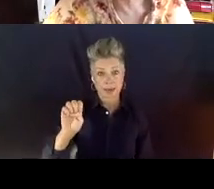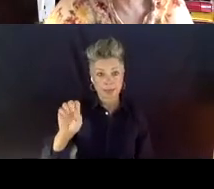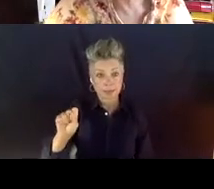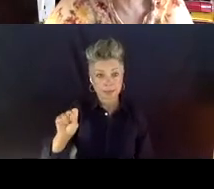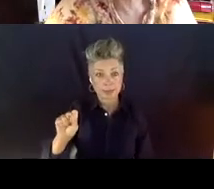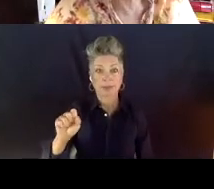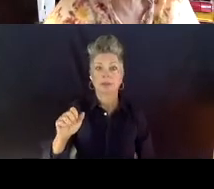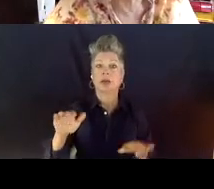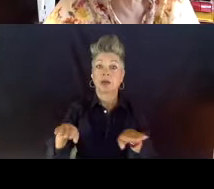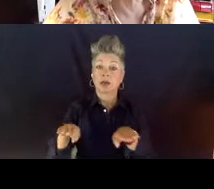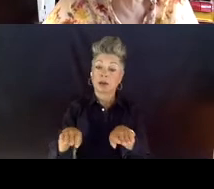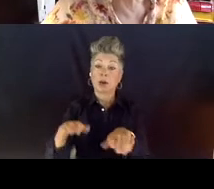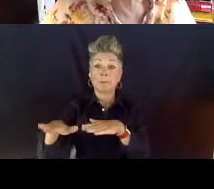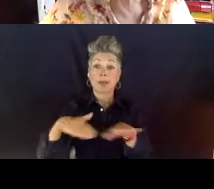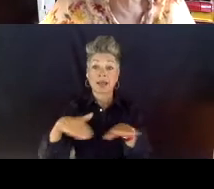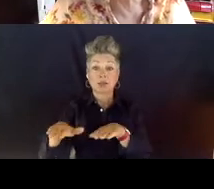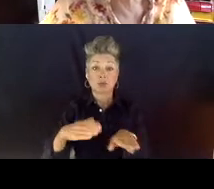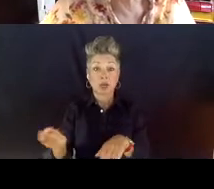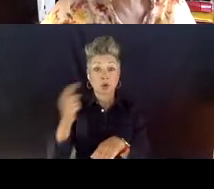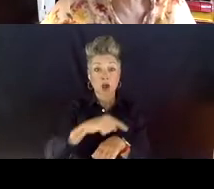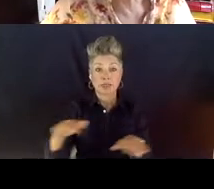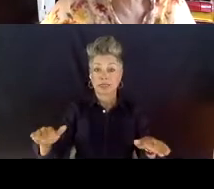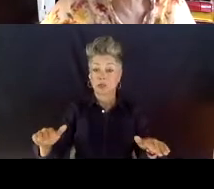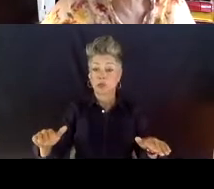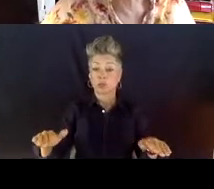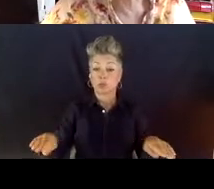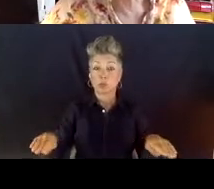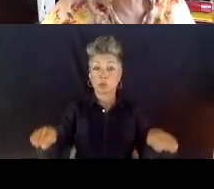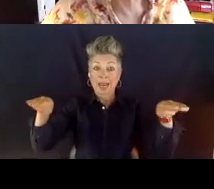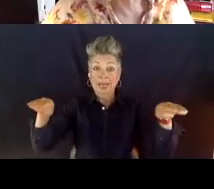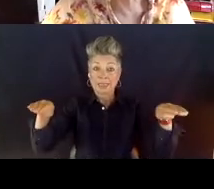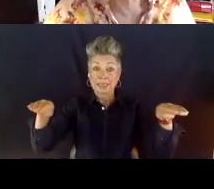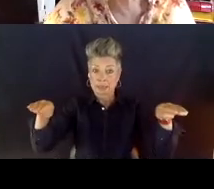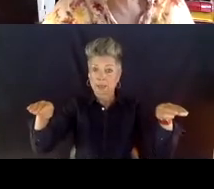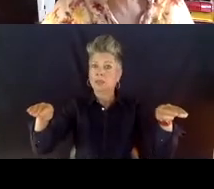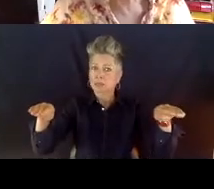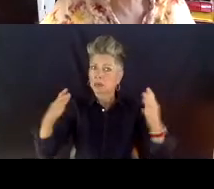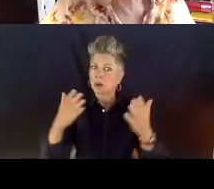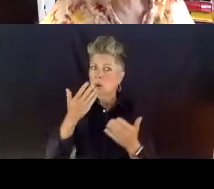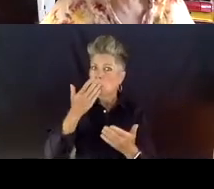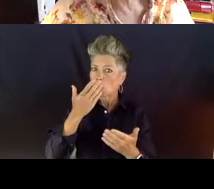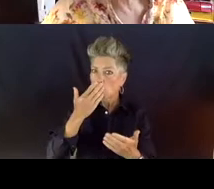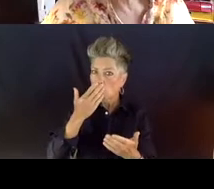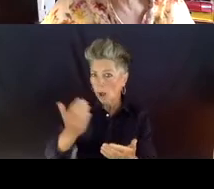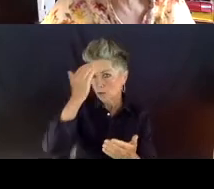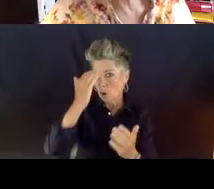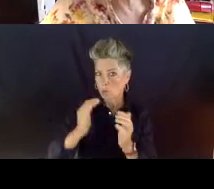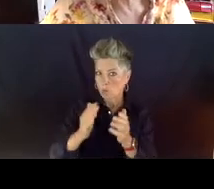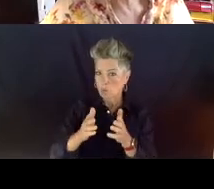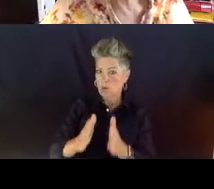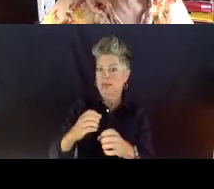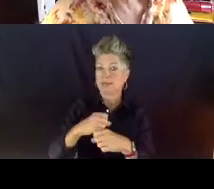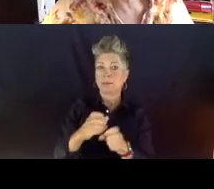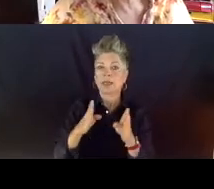pedestrian crossings, these are all very well-known means through design to make streets